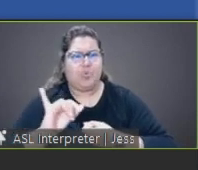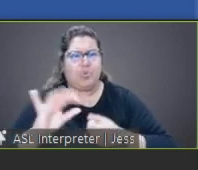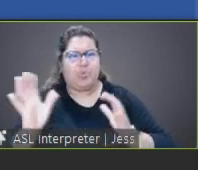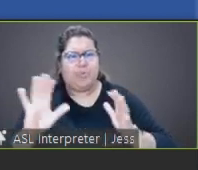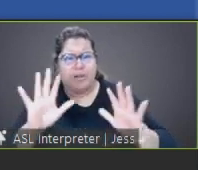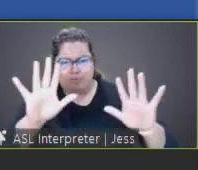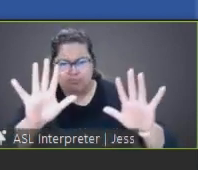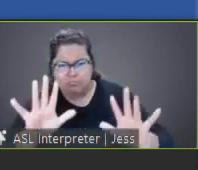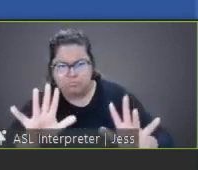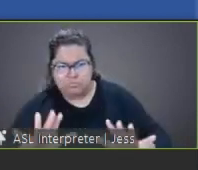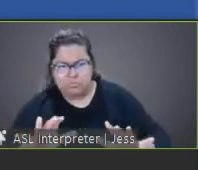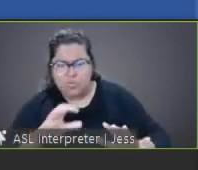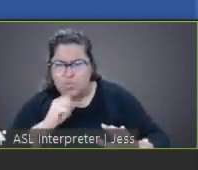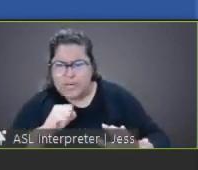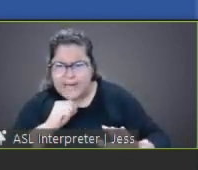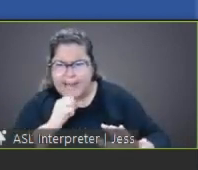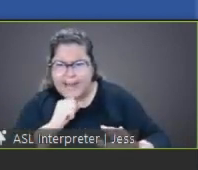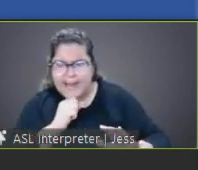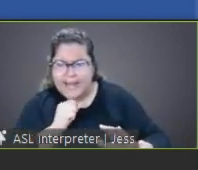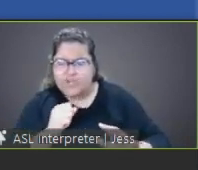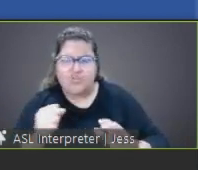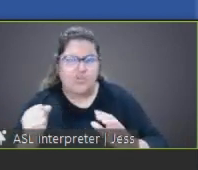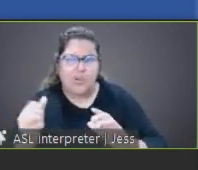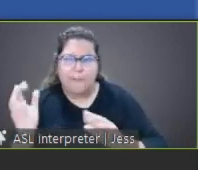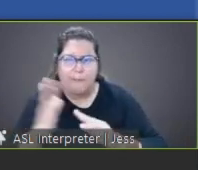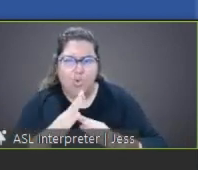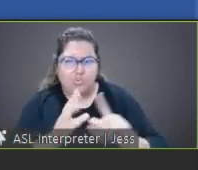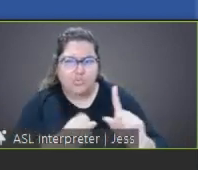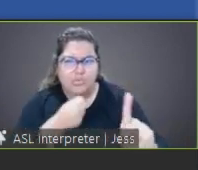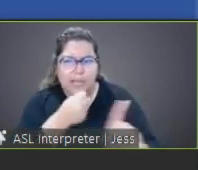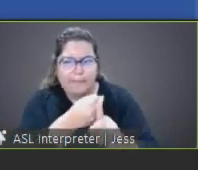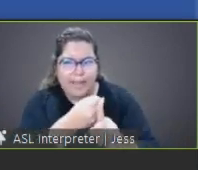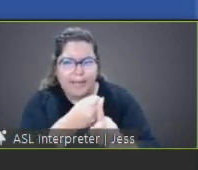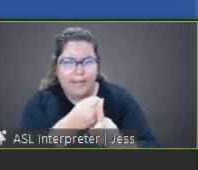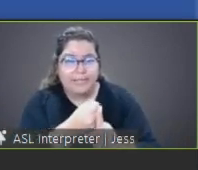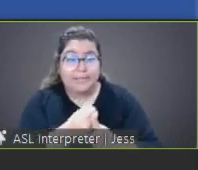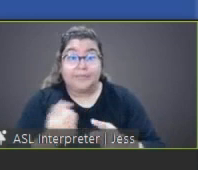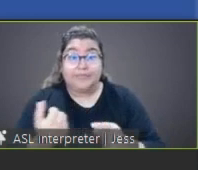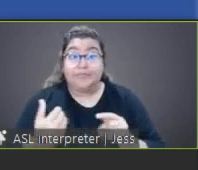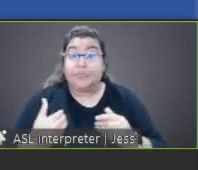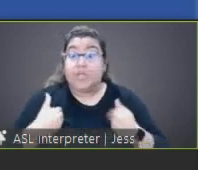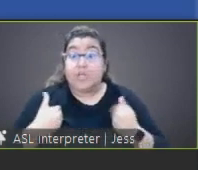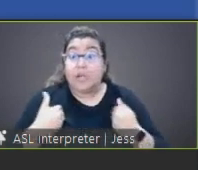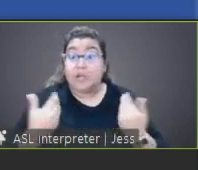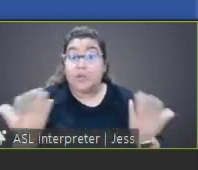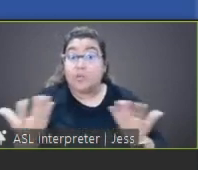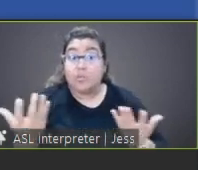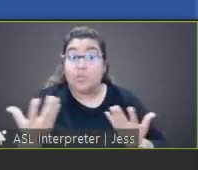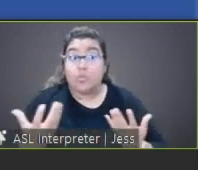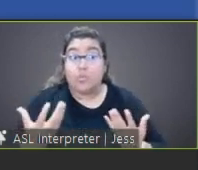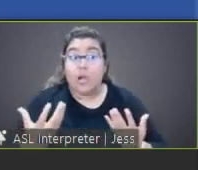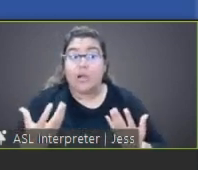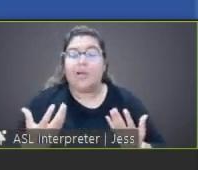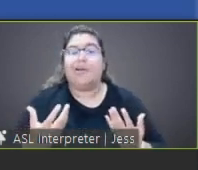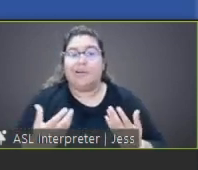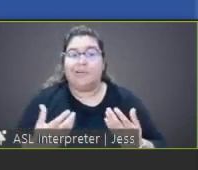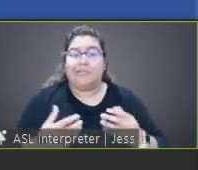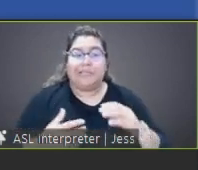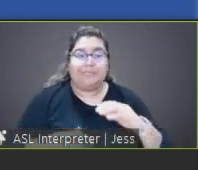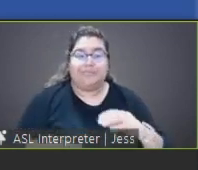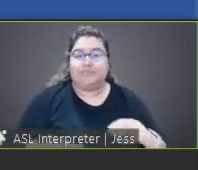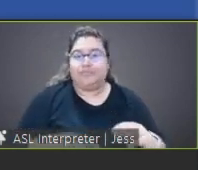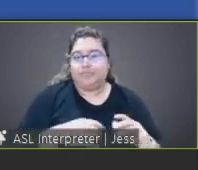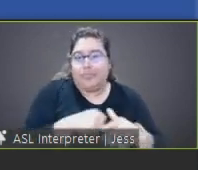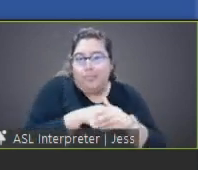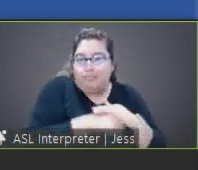age groups are most severely impacted right now. And what you'll see is that our youngest age groups are the age groups where we see the highest hospitalization